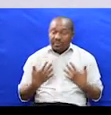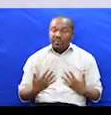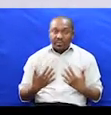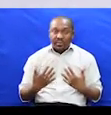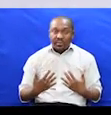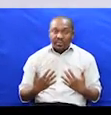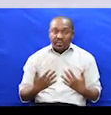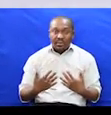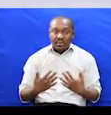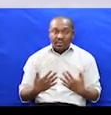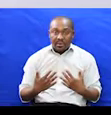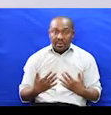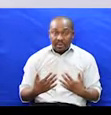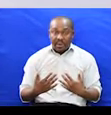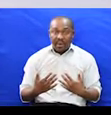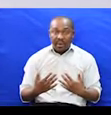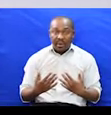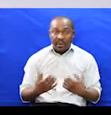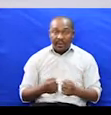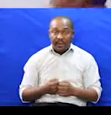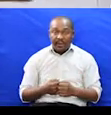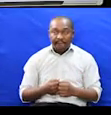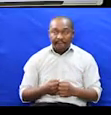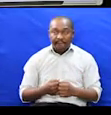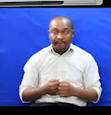Now let us have this